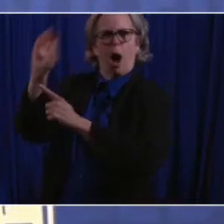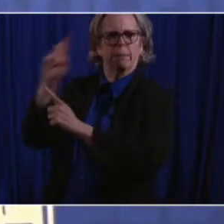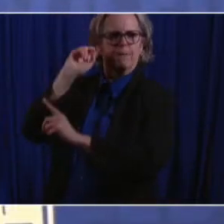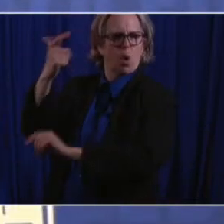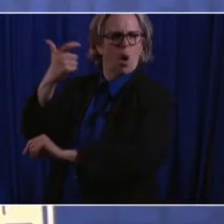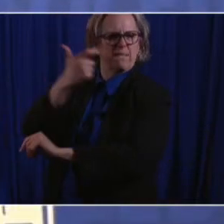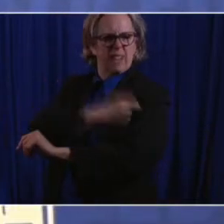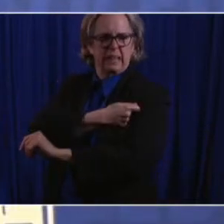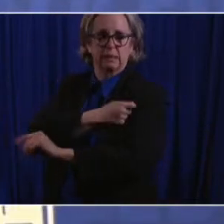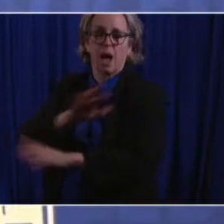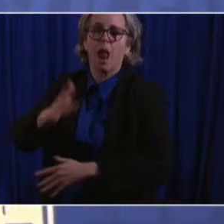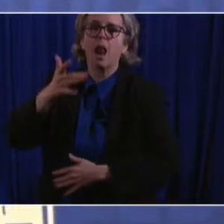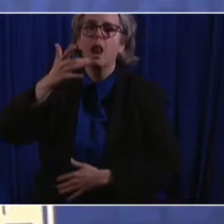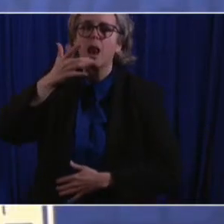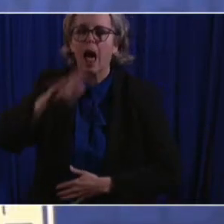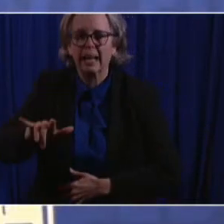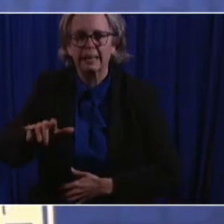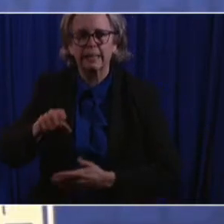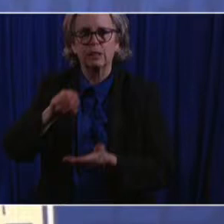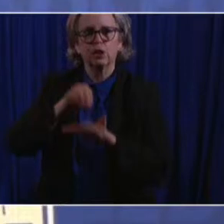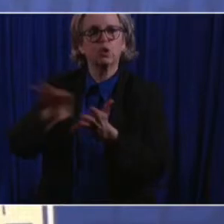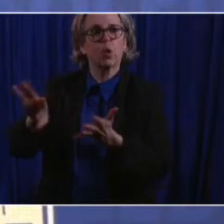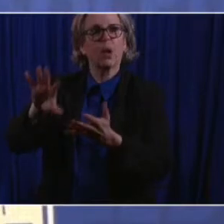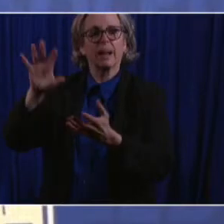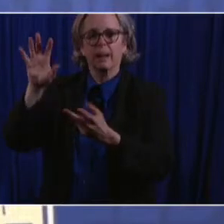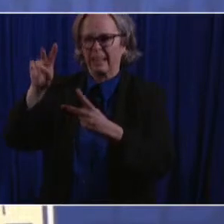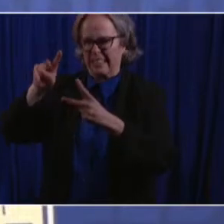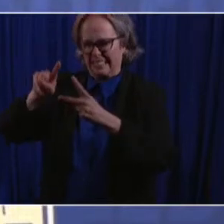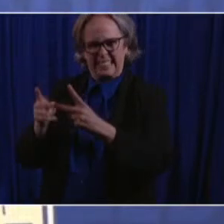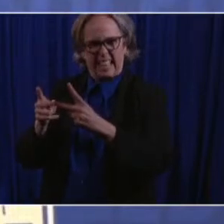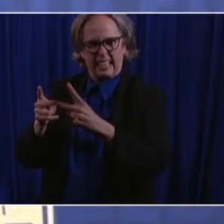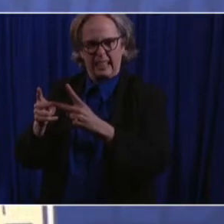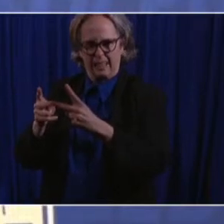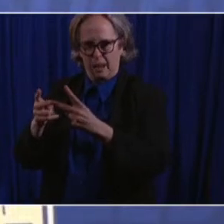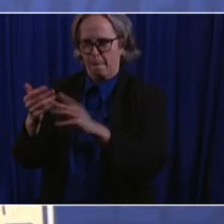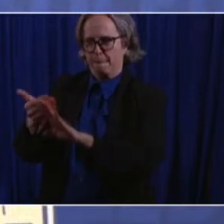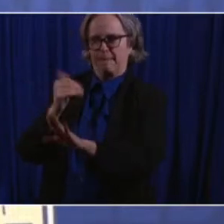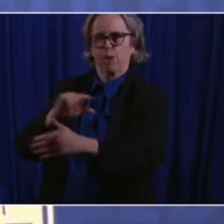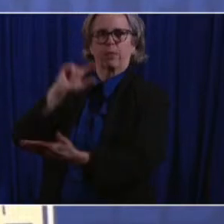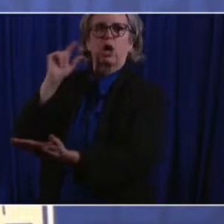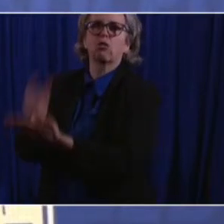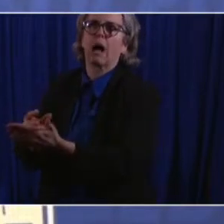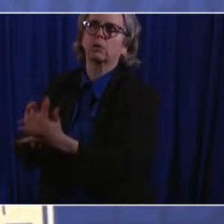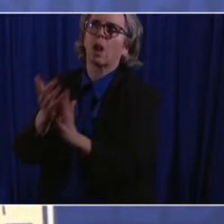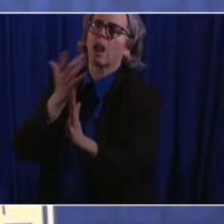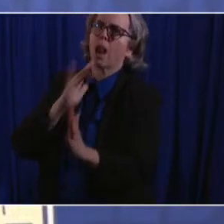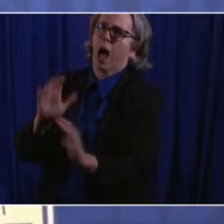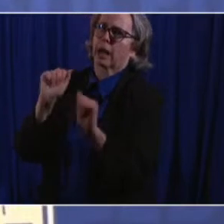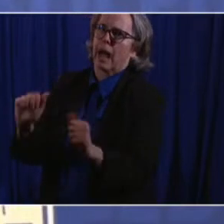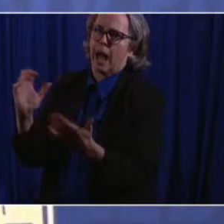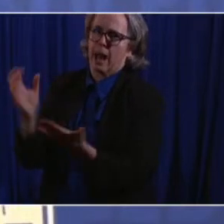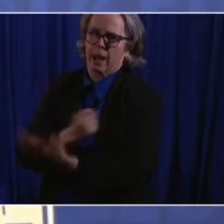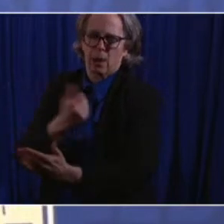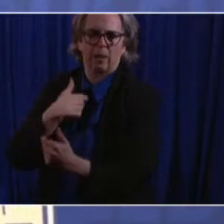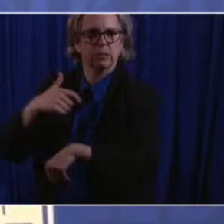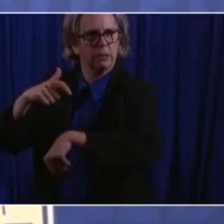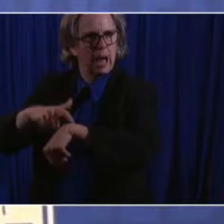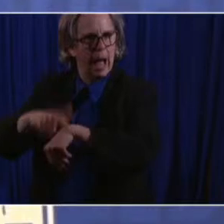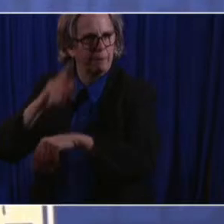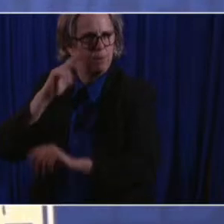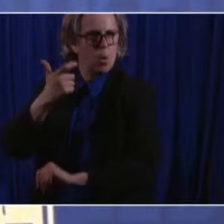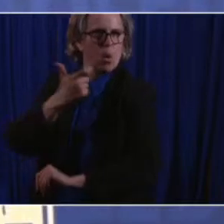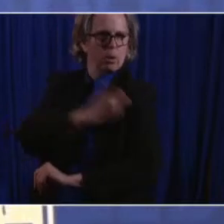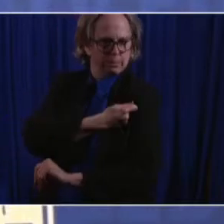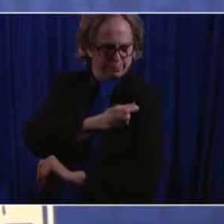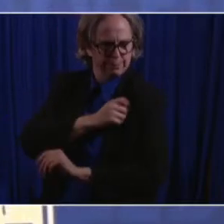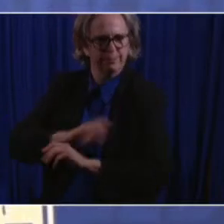dose before the graduation ceremonies. The University of Toledo Medical Center, the university's main